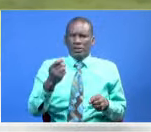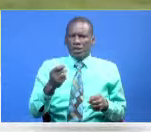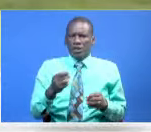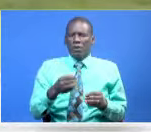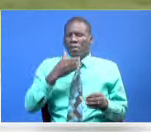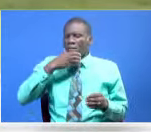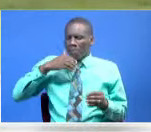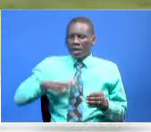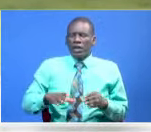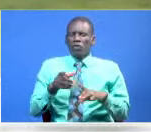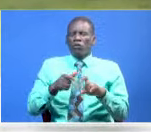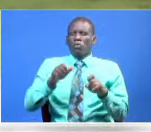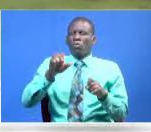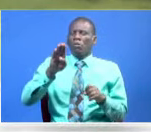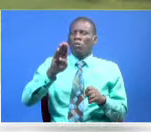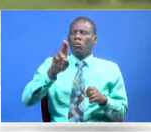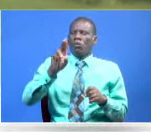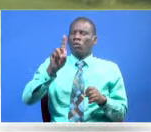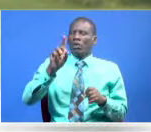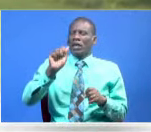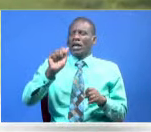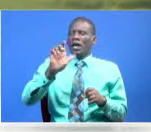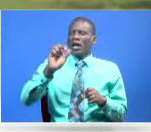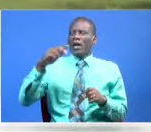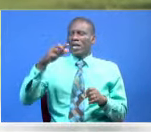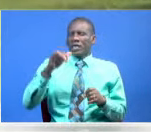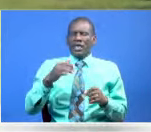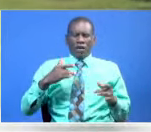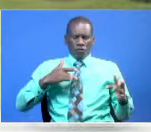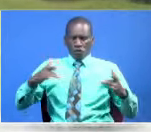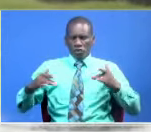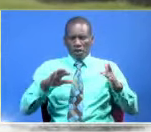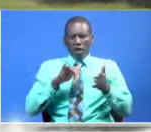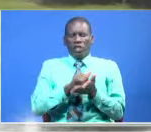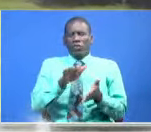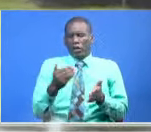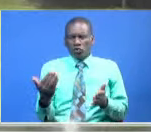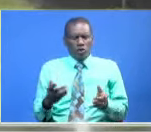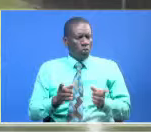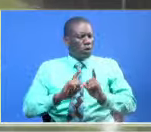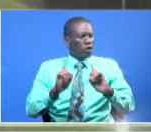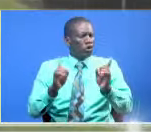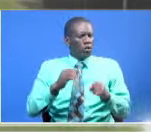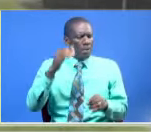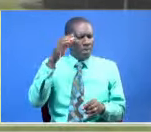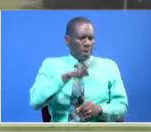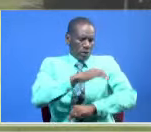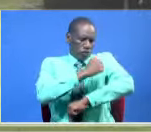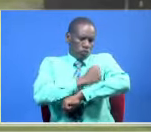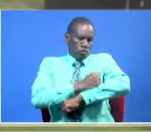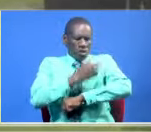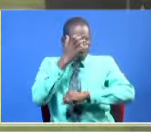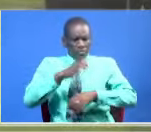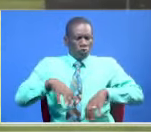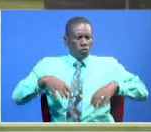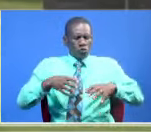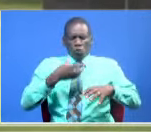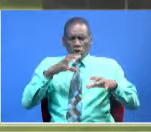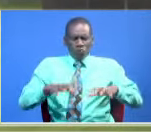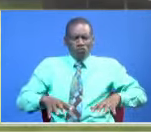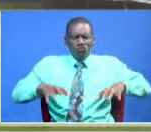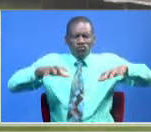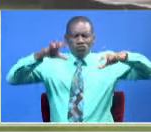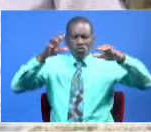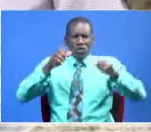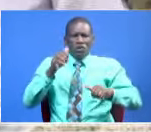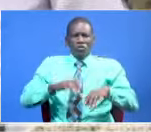from Budalangi have expressed concern that their children may not be likely to resume studies due to the heavy floods that have